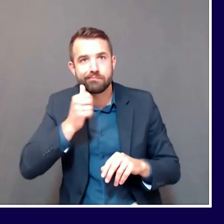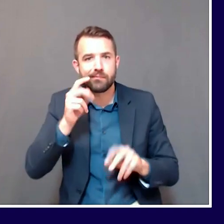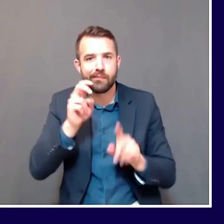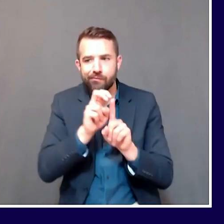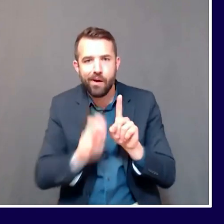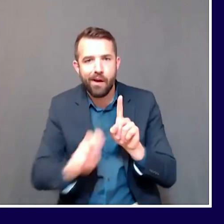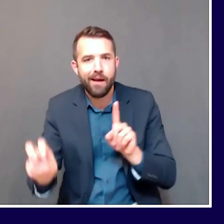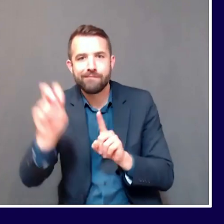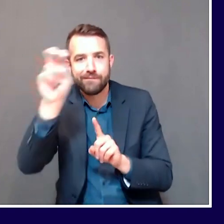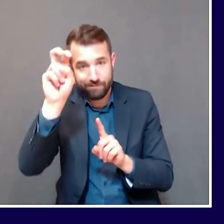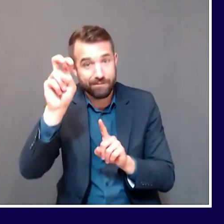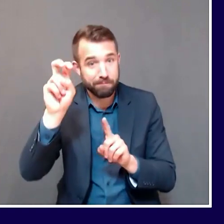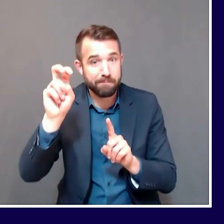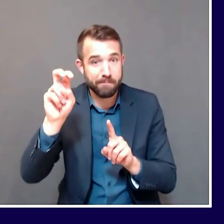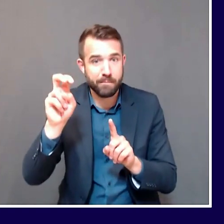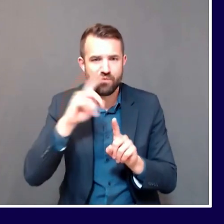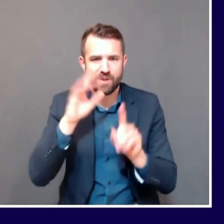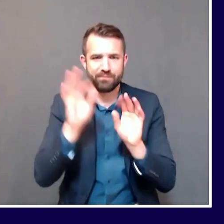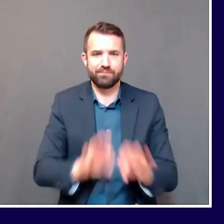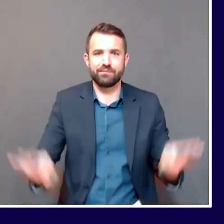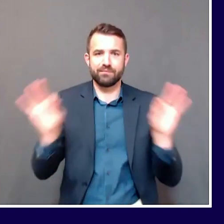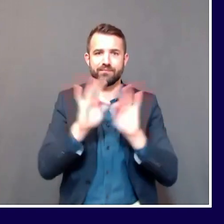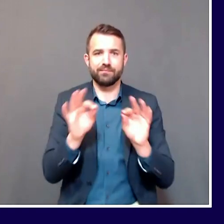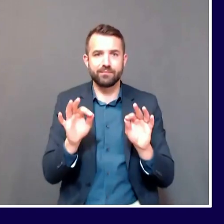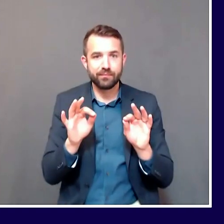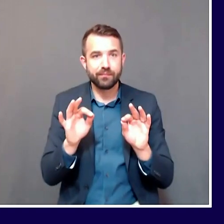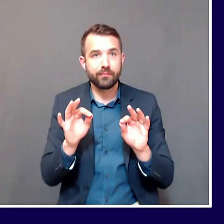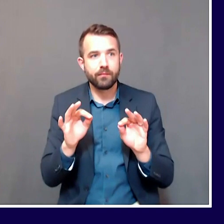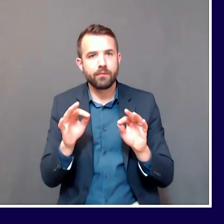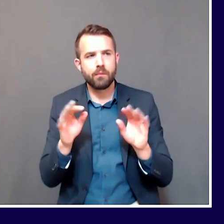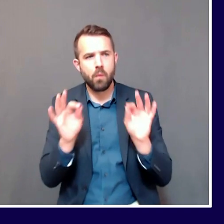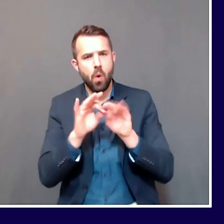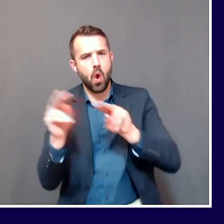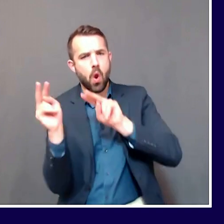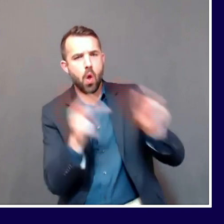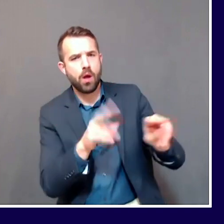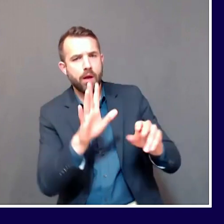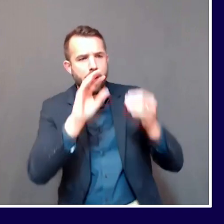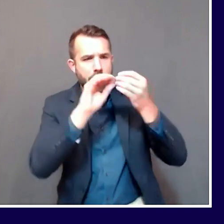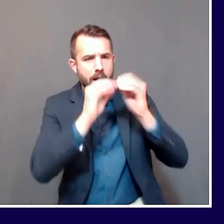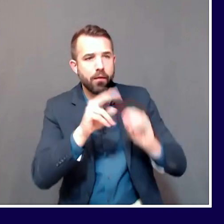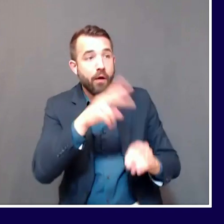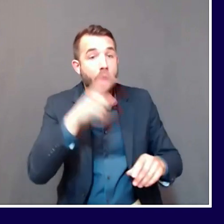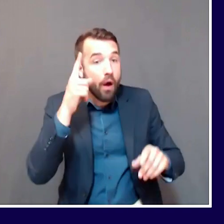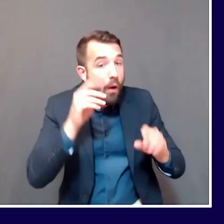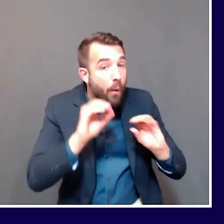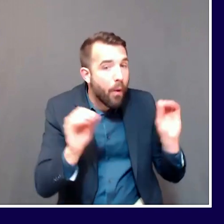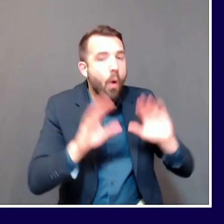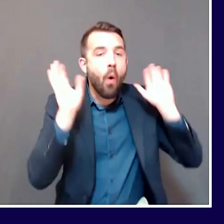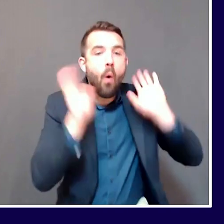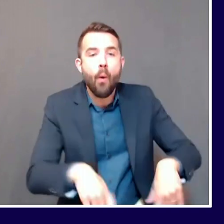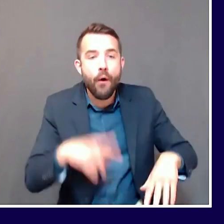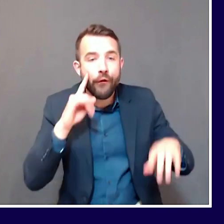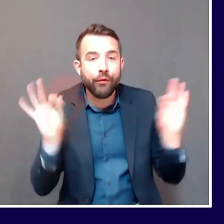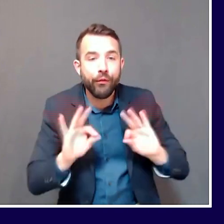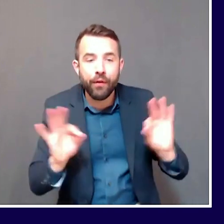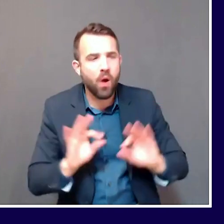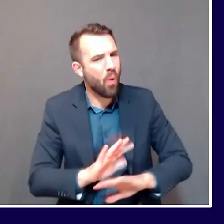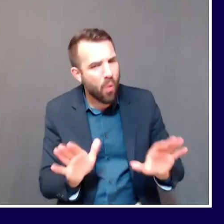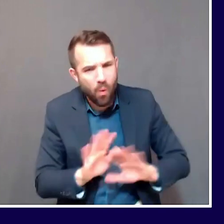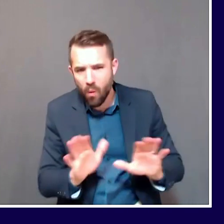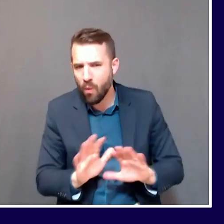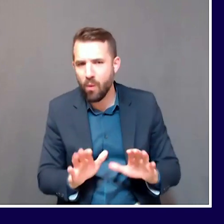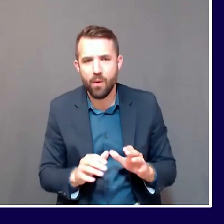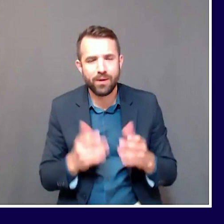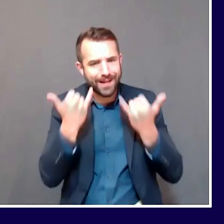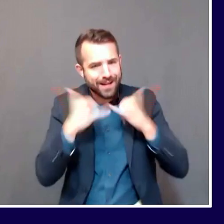everyone to bear that in mind as you're looking at the zip code data. Even if your zip code doesn't have any numbers on the board yet, that shouldn't change